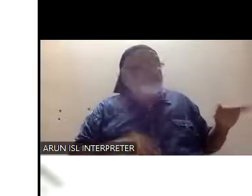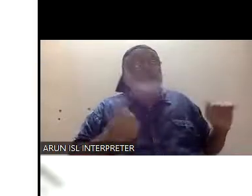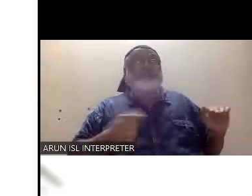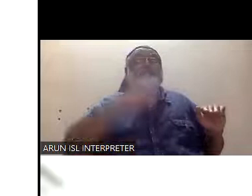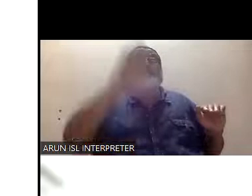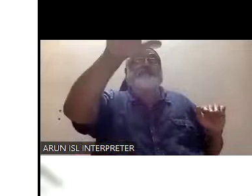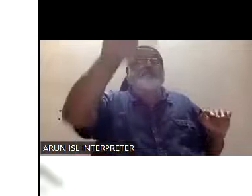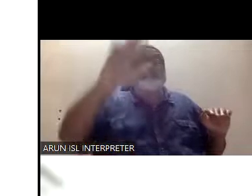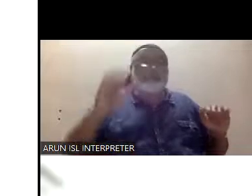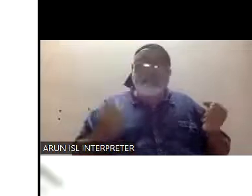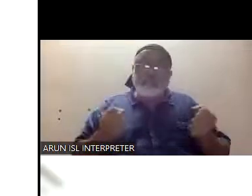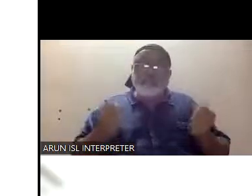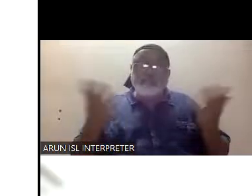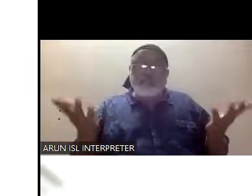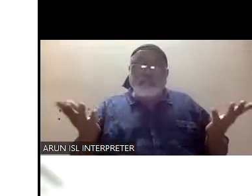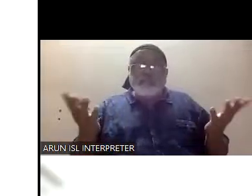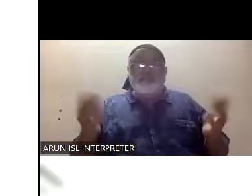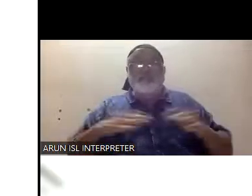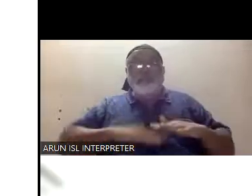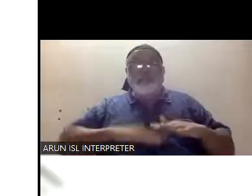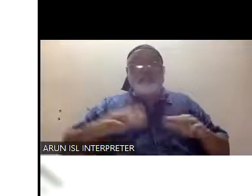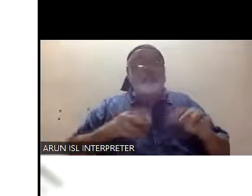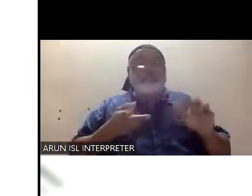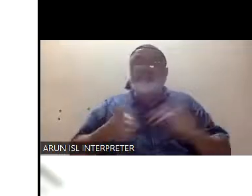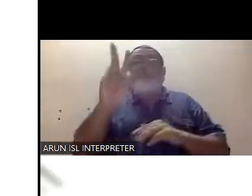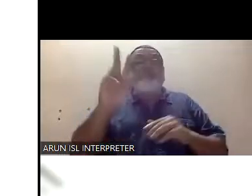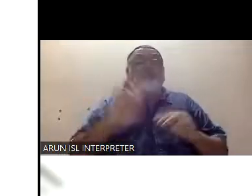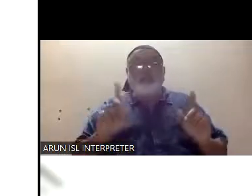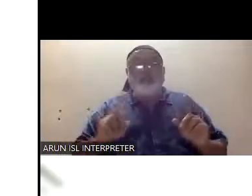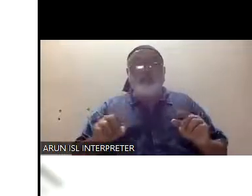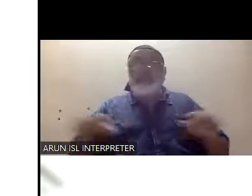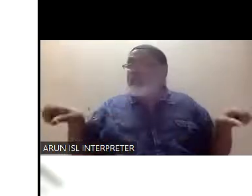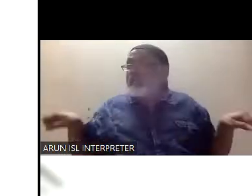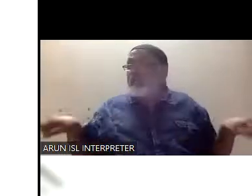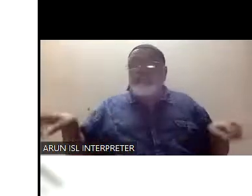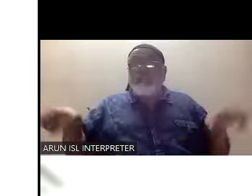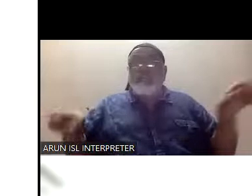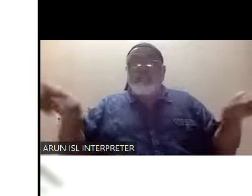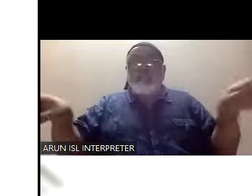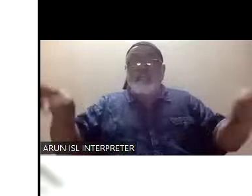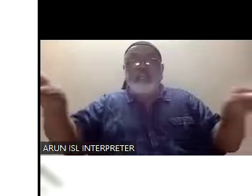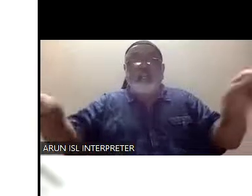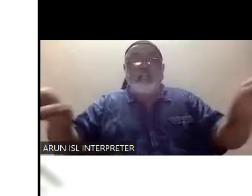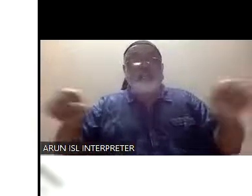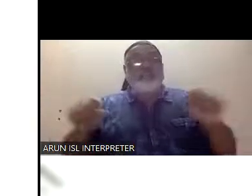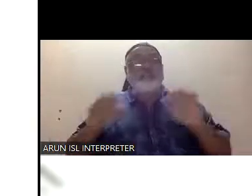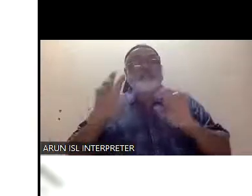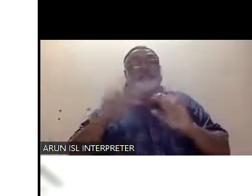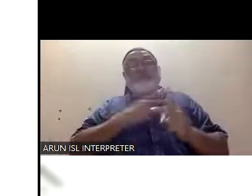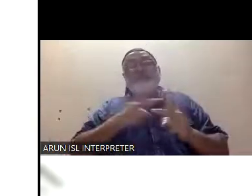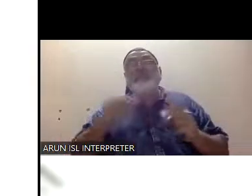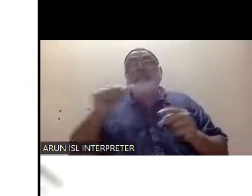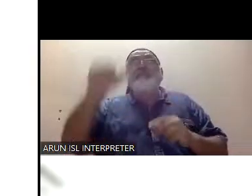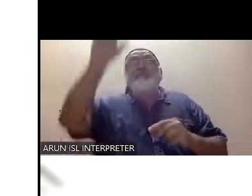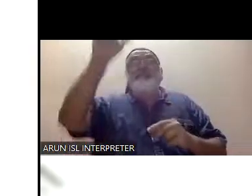of. Floors has to be non-slippery. There has to be handrails proper on staircases and in trams. Lifts has to be of